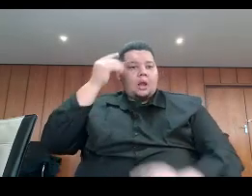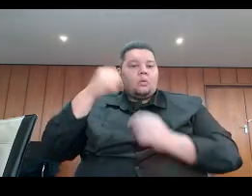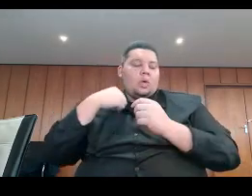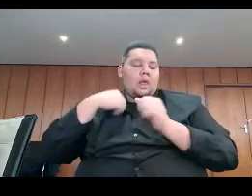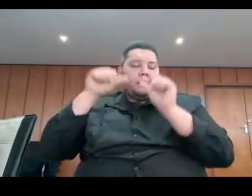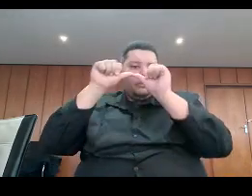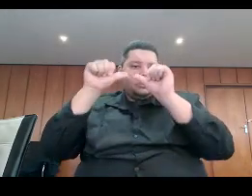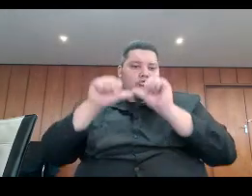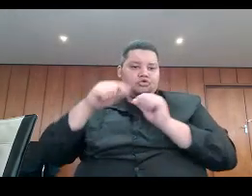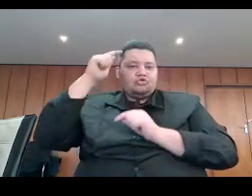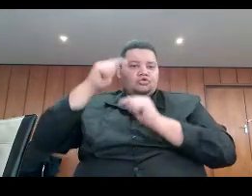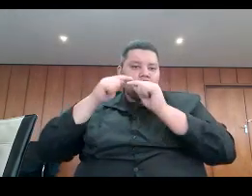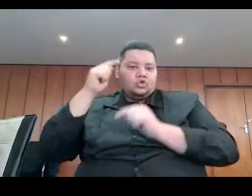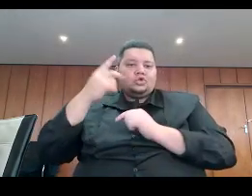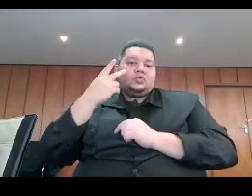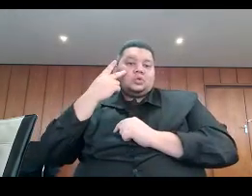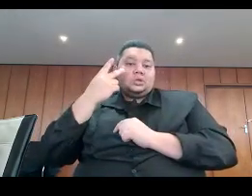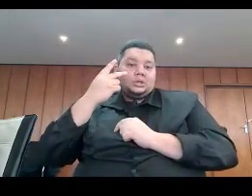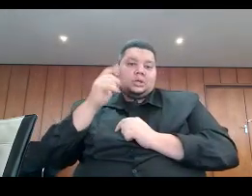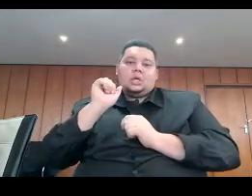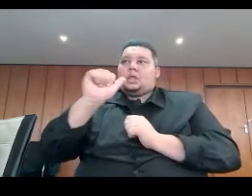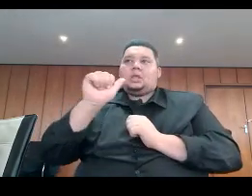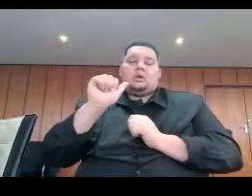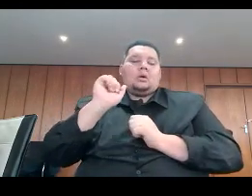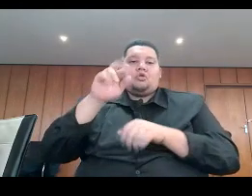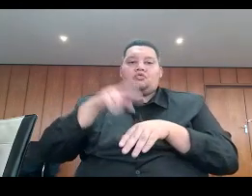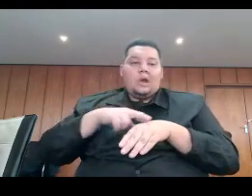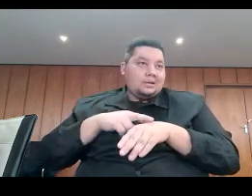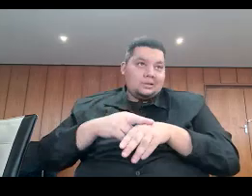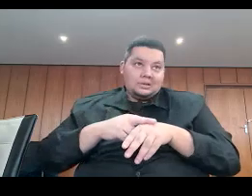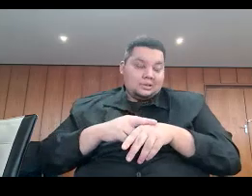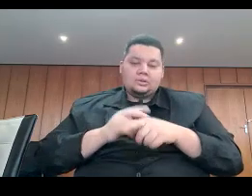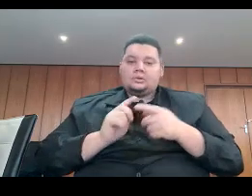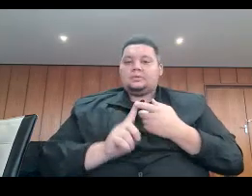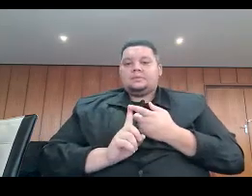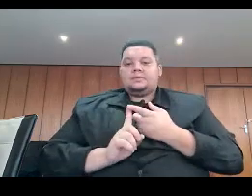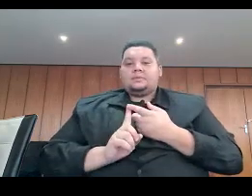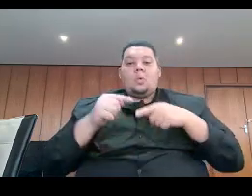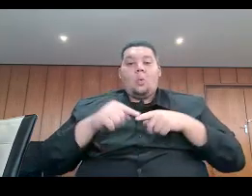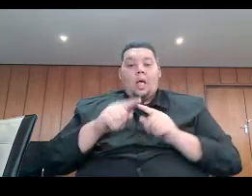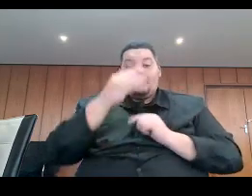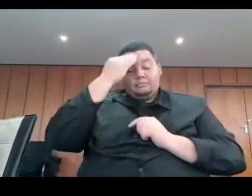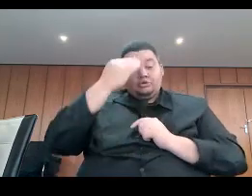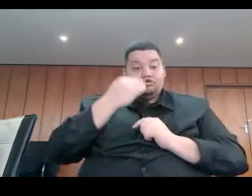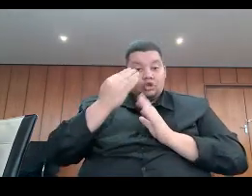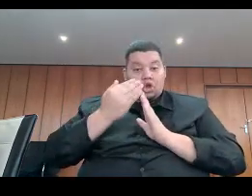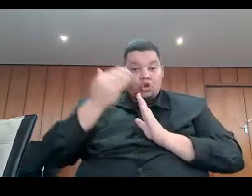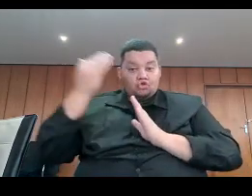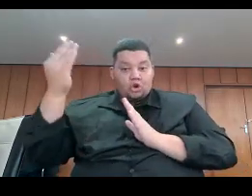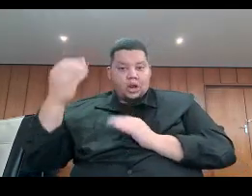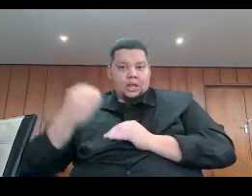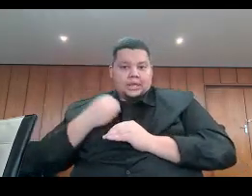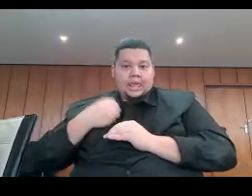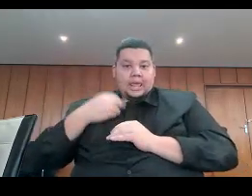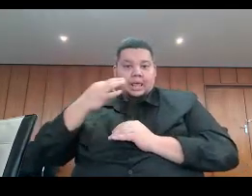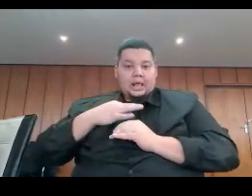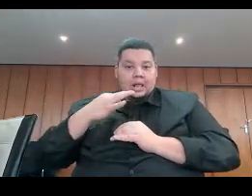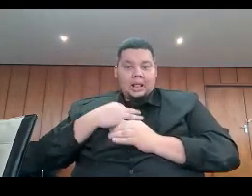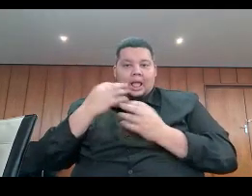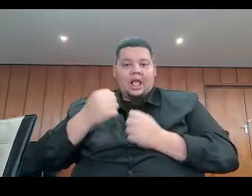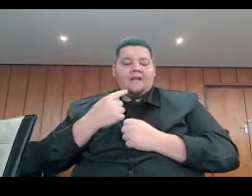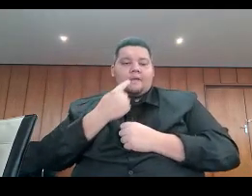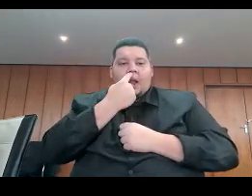to demonstrate the inferior characteristics of her race. While the picture on the right is a young girl with a